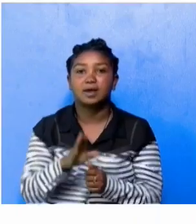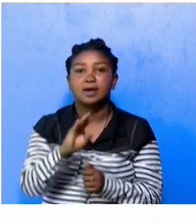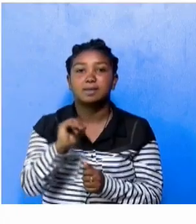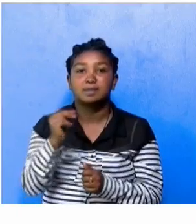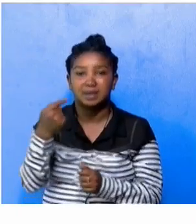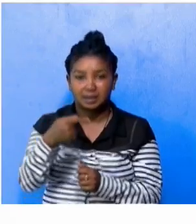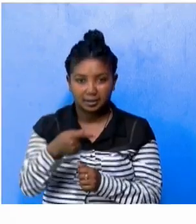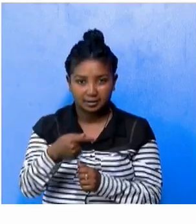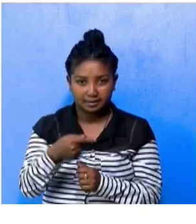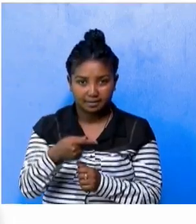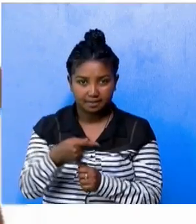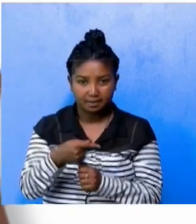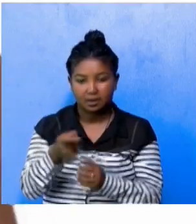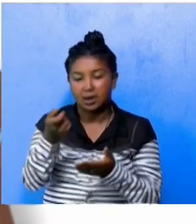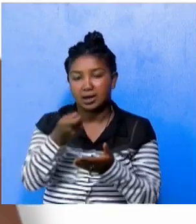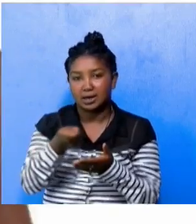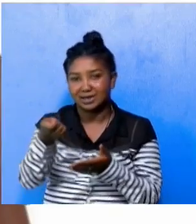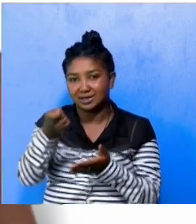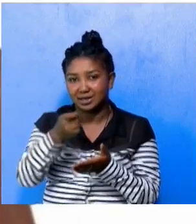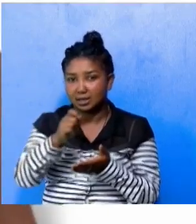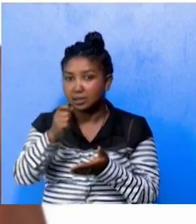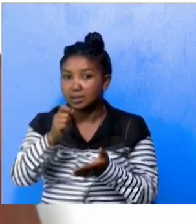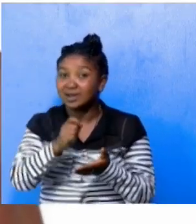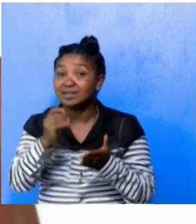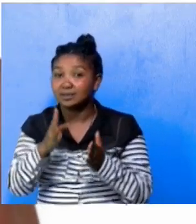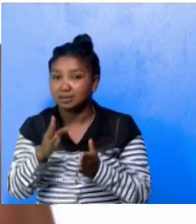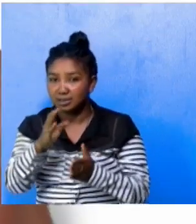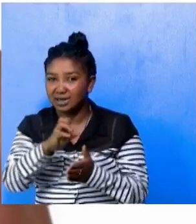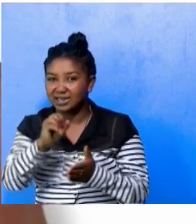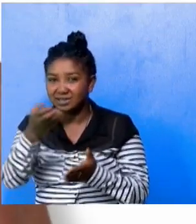being written